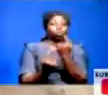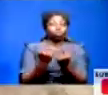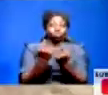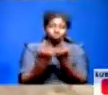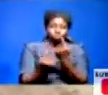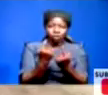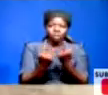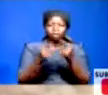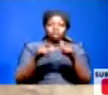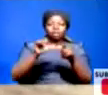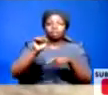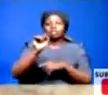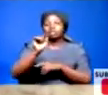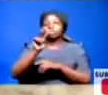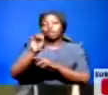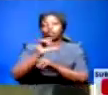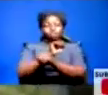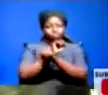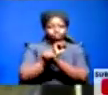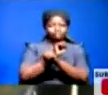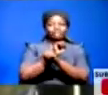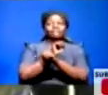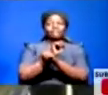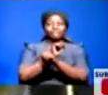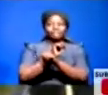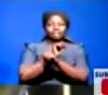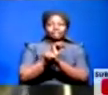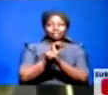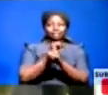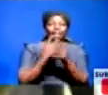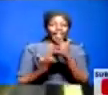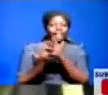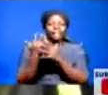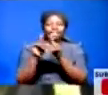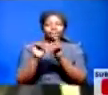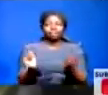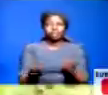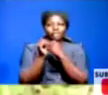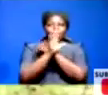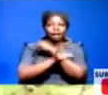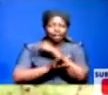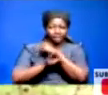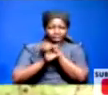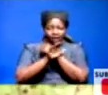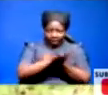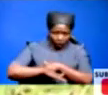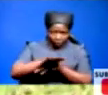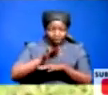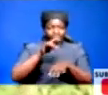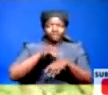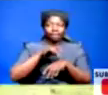and save the country from the effects of climate change. During the exercise, the First Lady was accompanied by the Environment